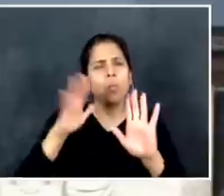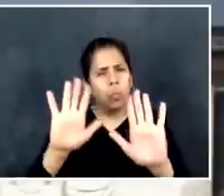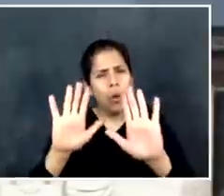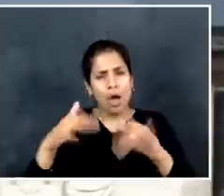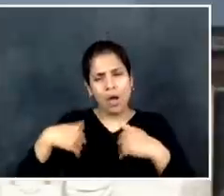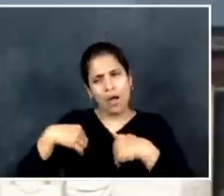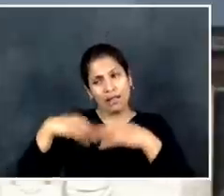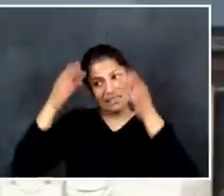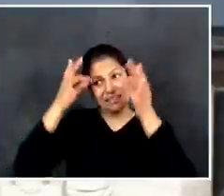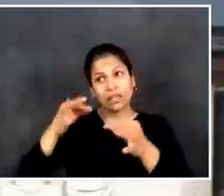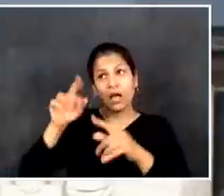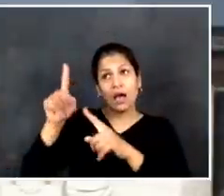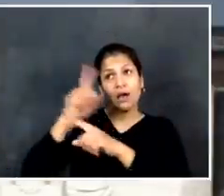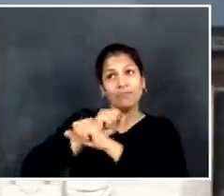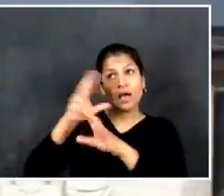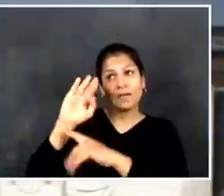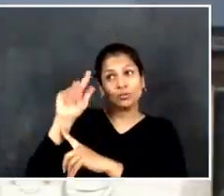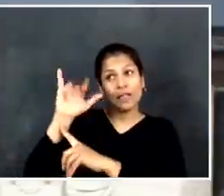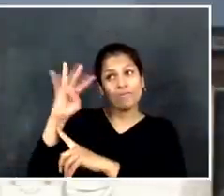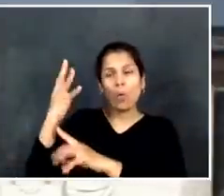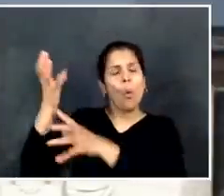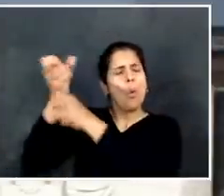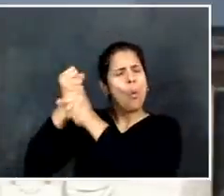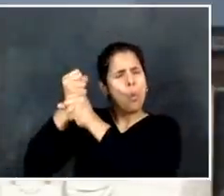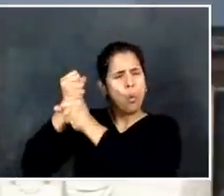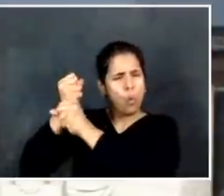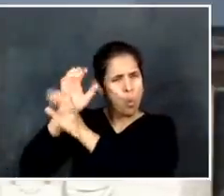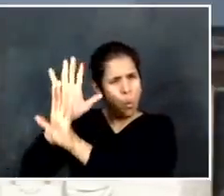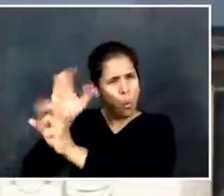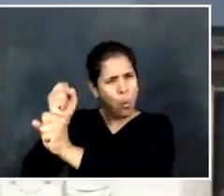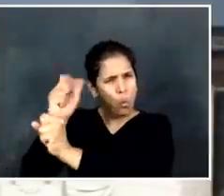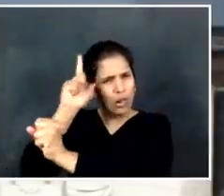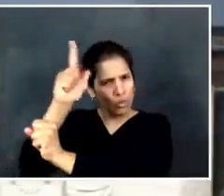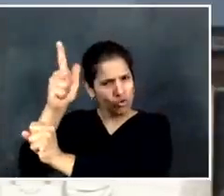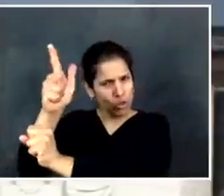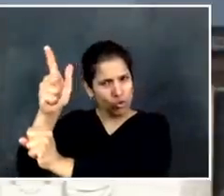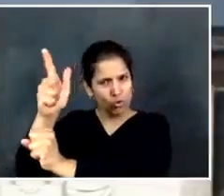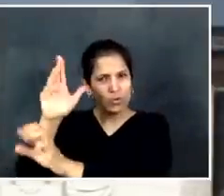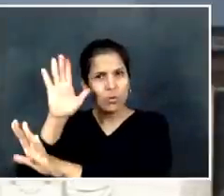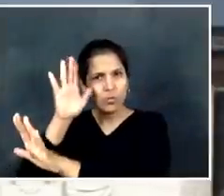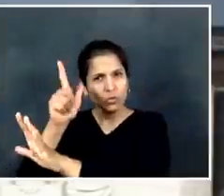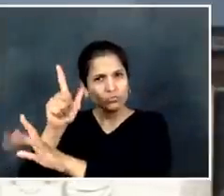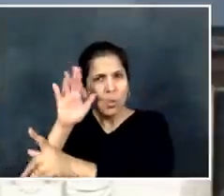that. Last question for today, Henry from Bloomberg.